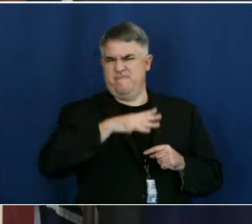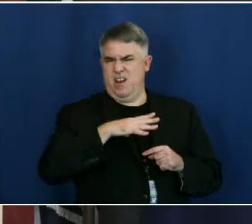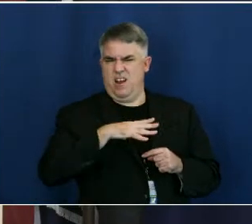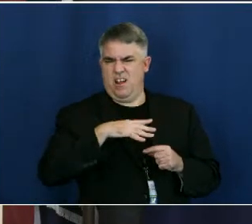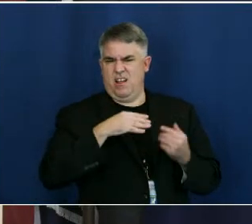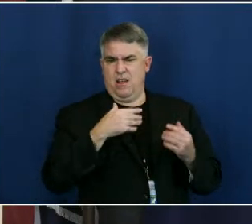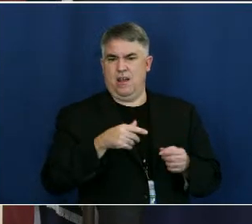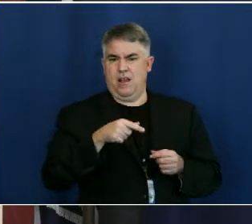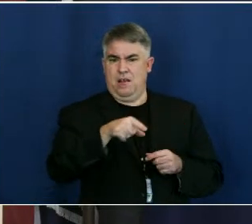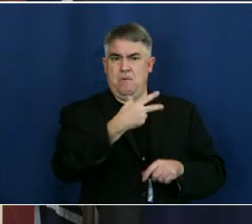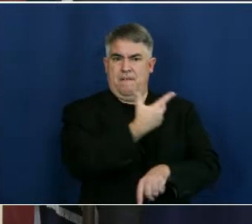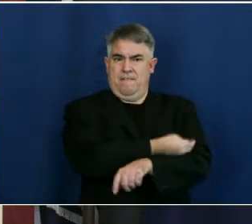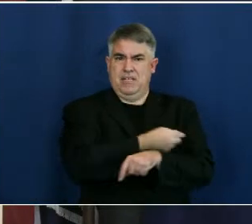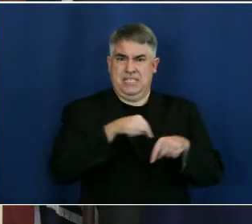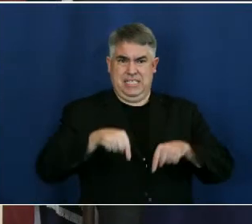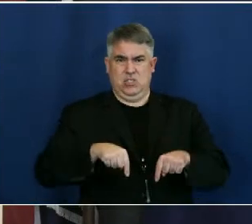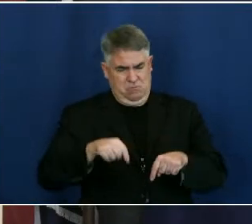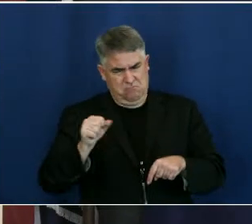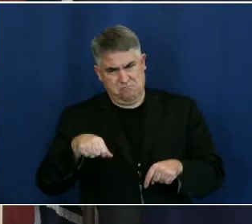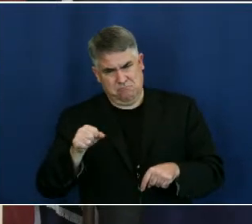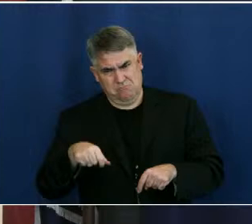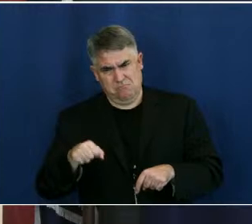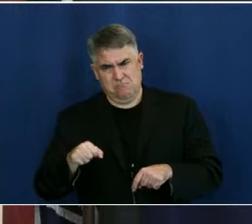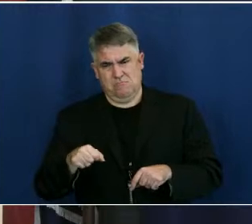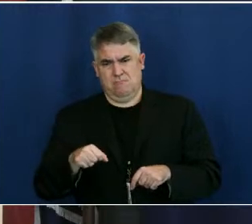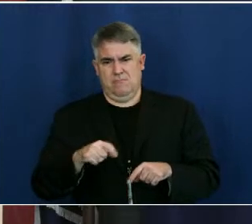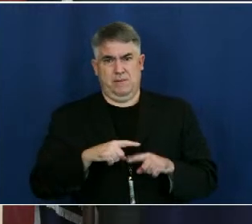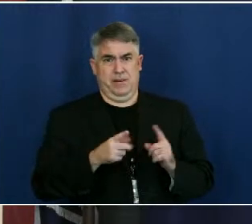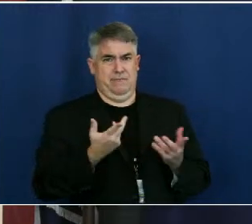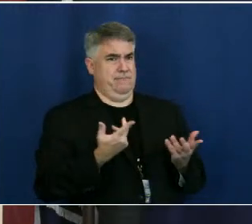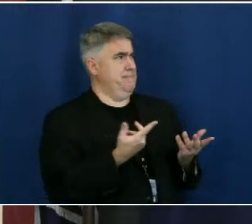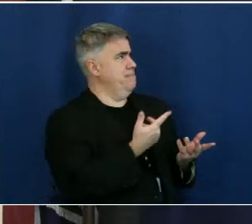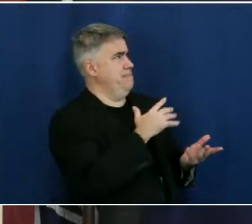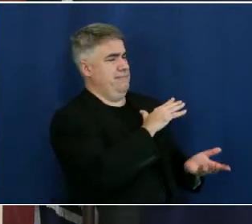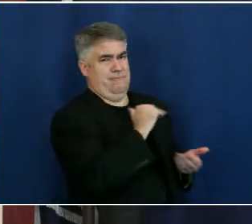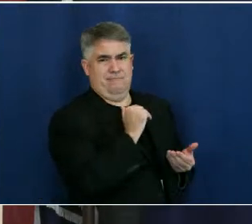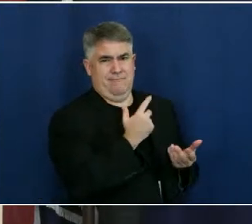factor is not their desire to send us more vaccines, it's just the availability of them.